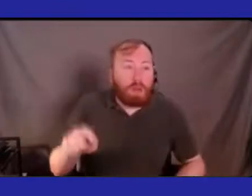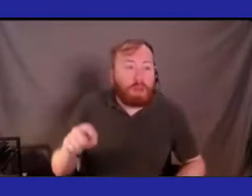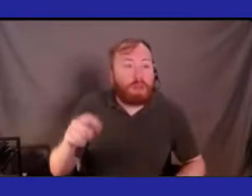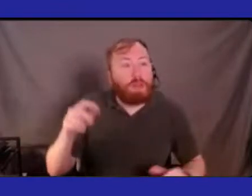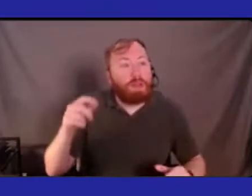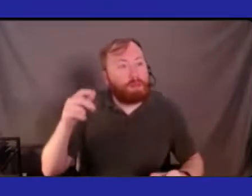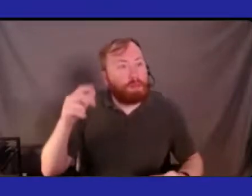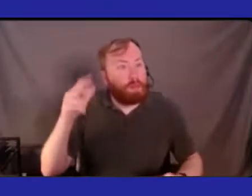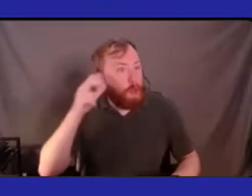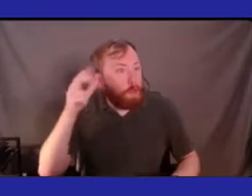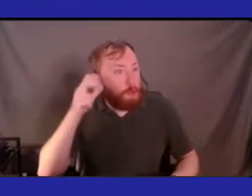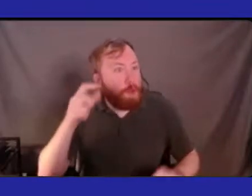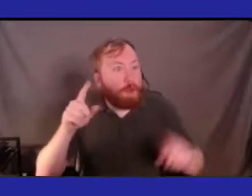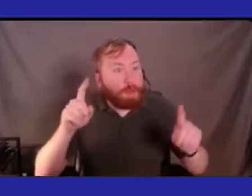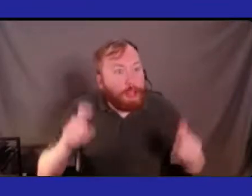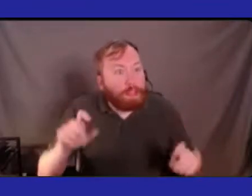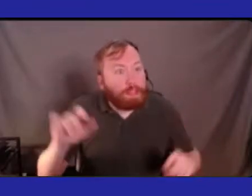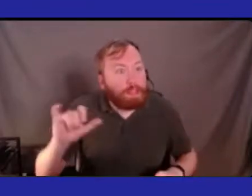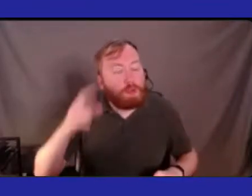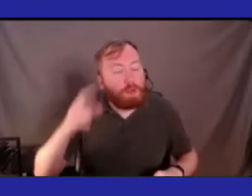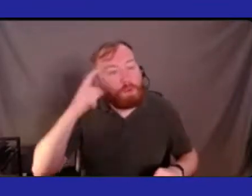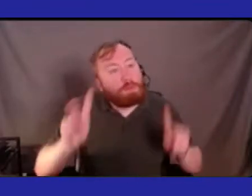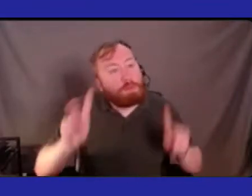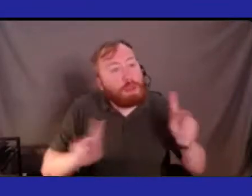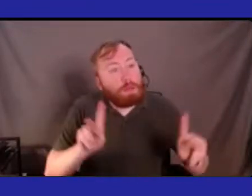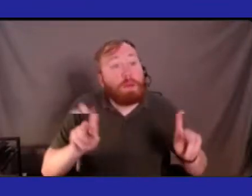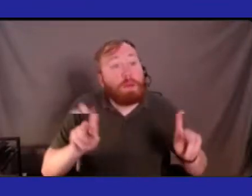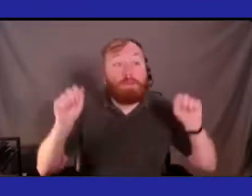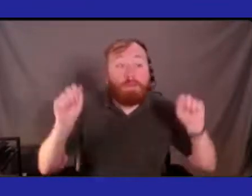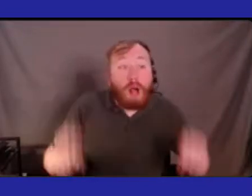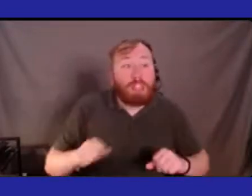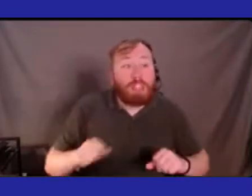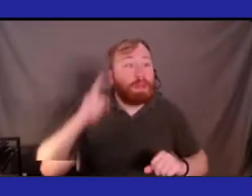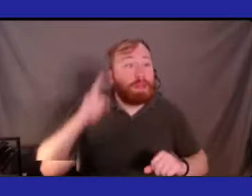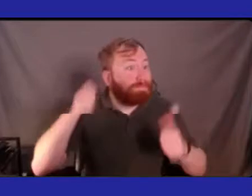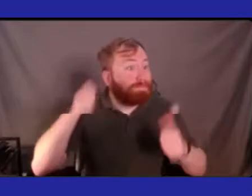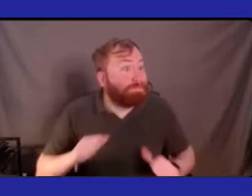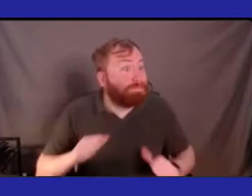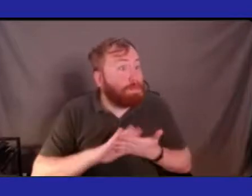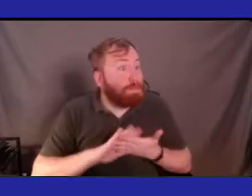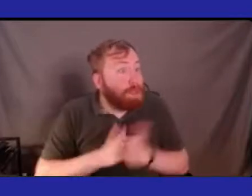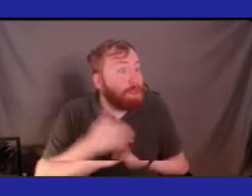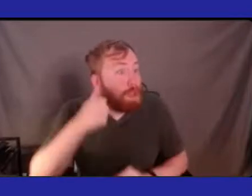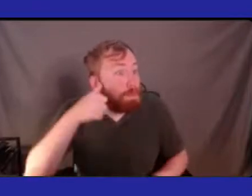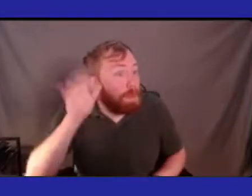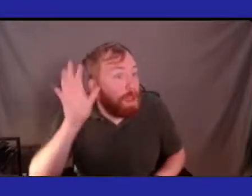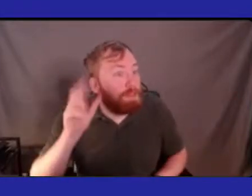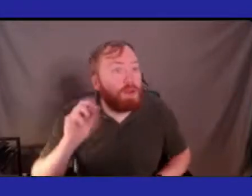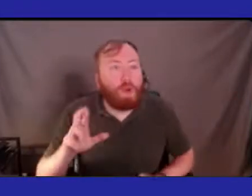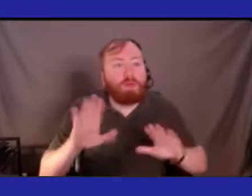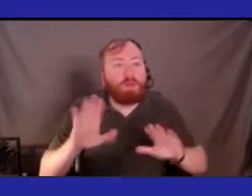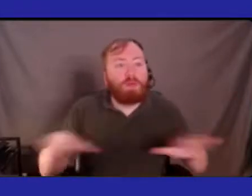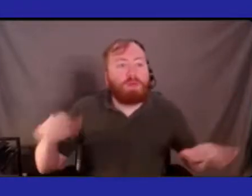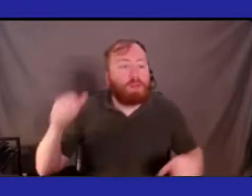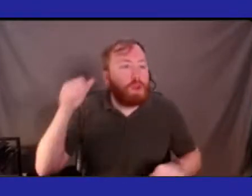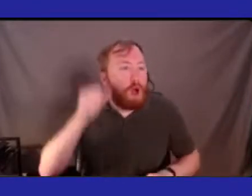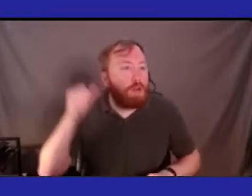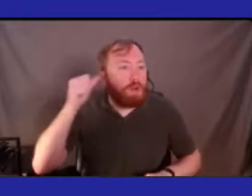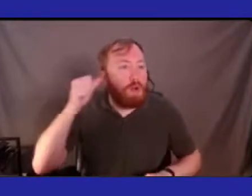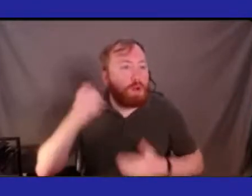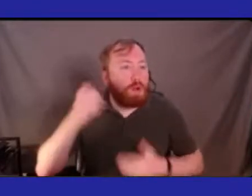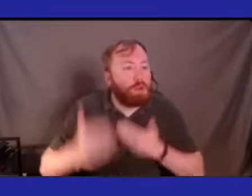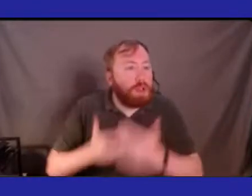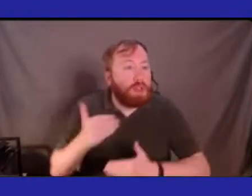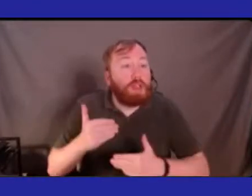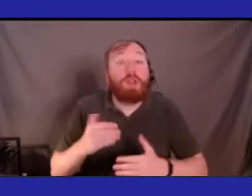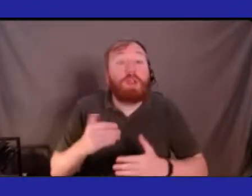people doing auditory testing for people who may be going deaf or children with auditory processing. In reference for females, please